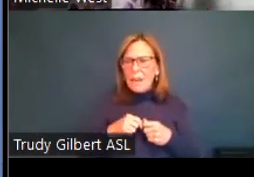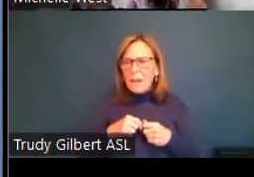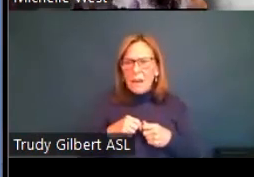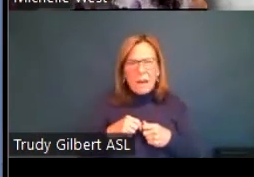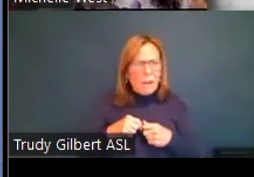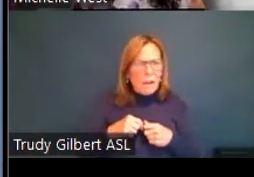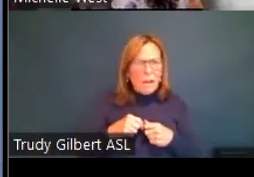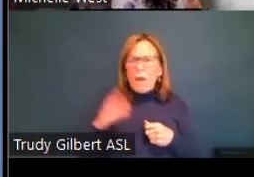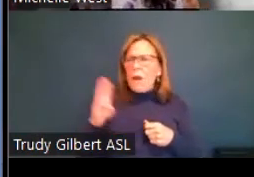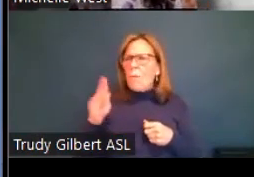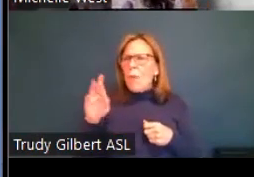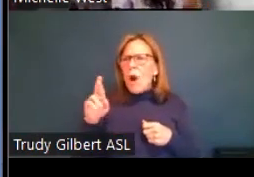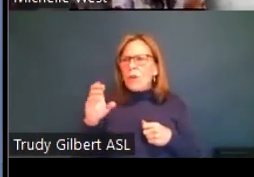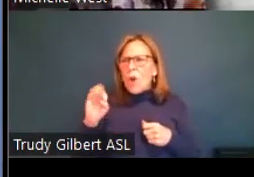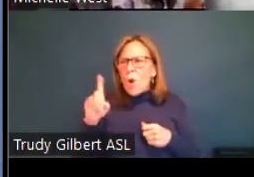it?